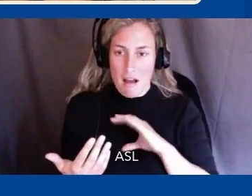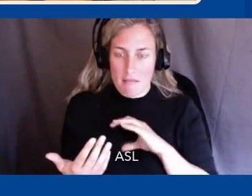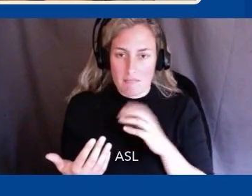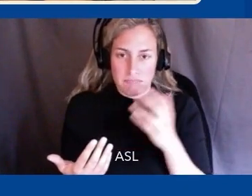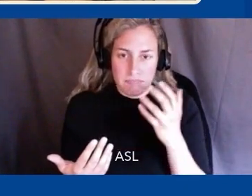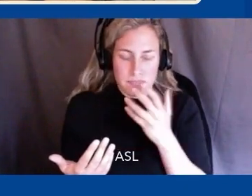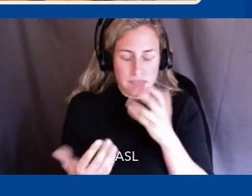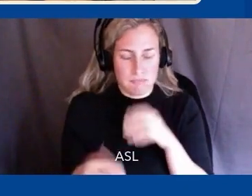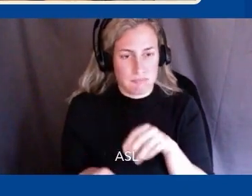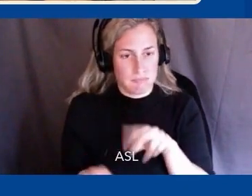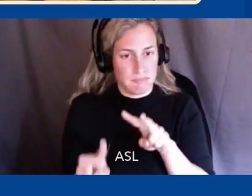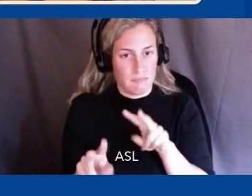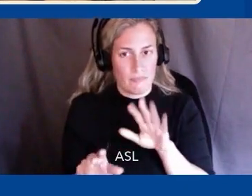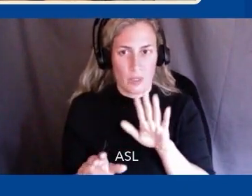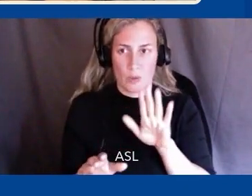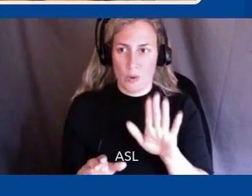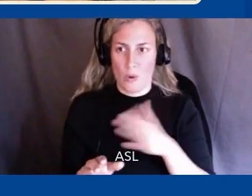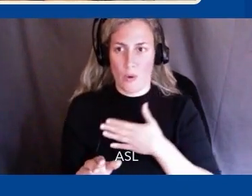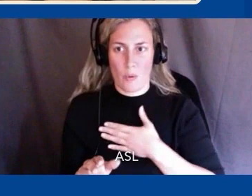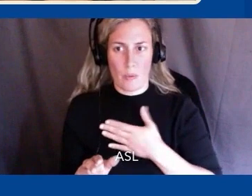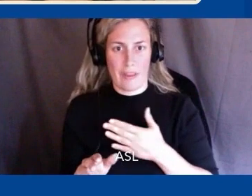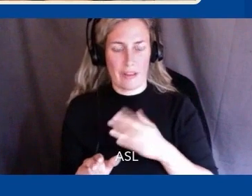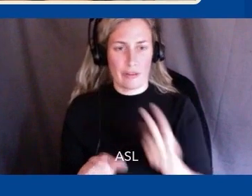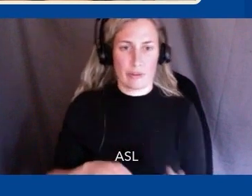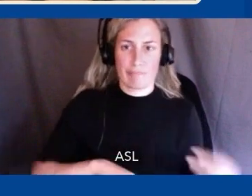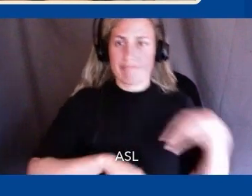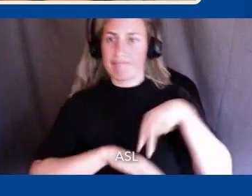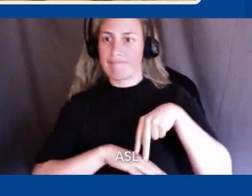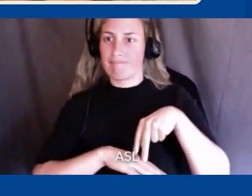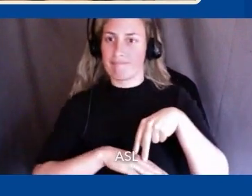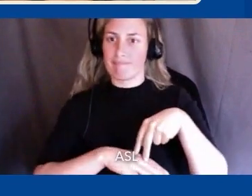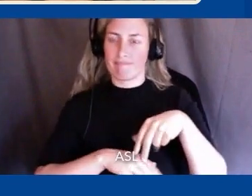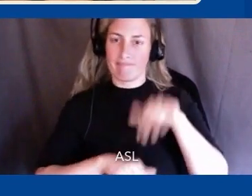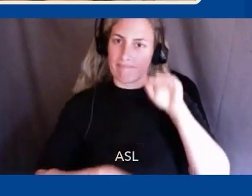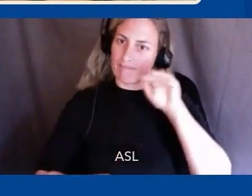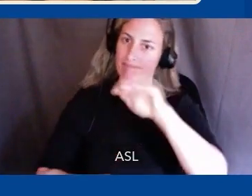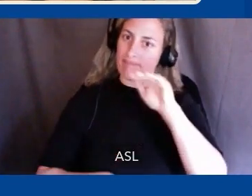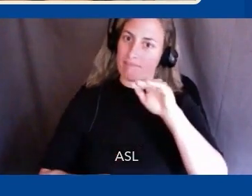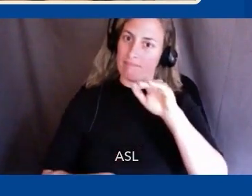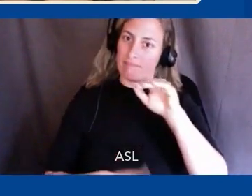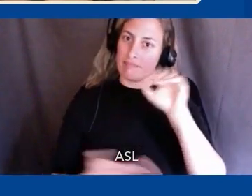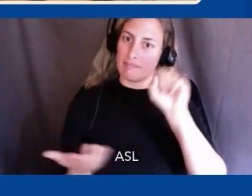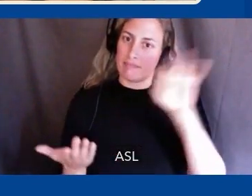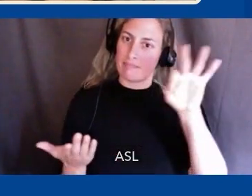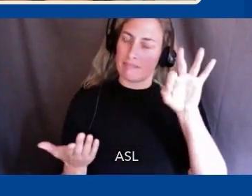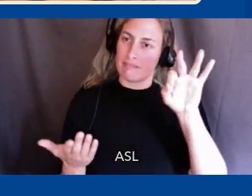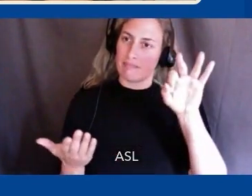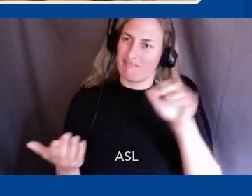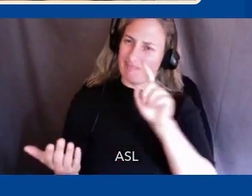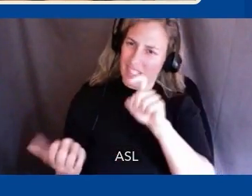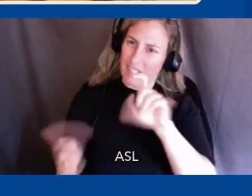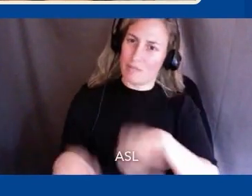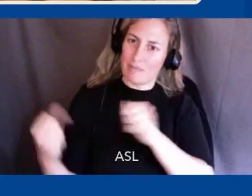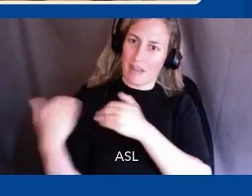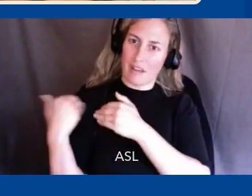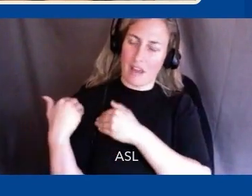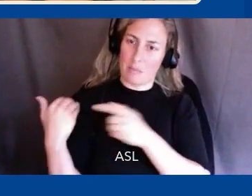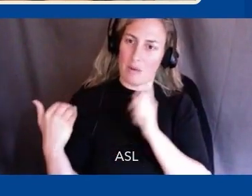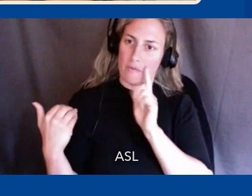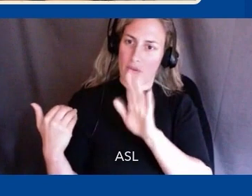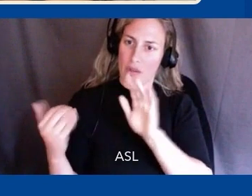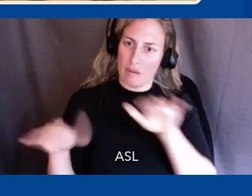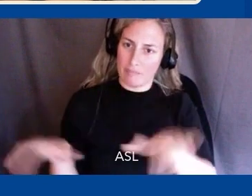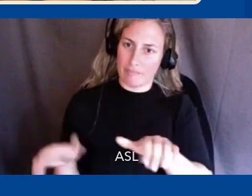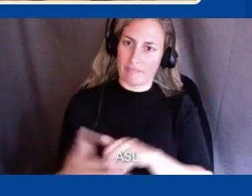publicly to sort of hold a huge gatekeeping institution accountable. I guess I have a